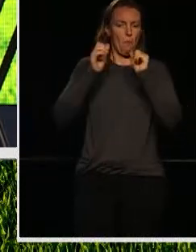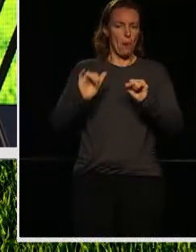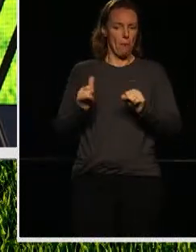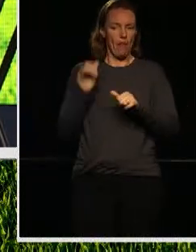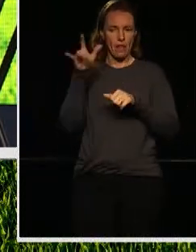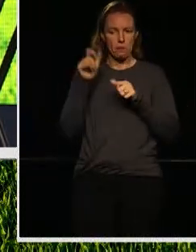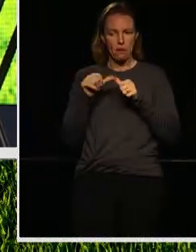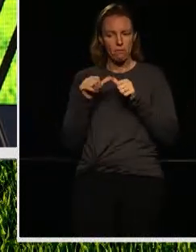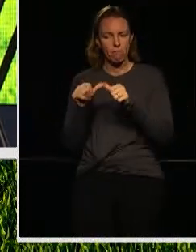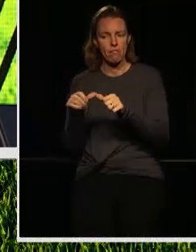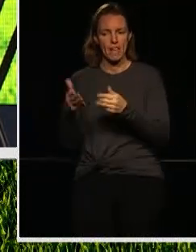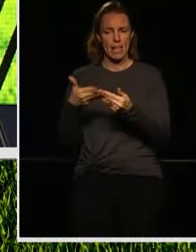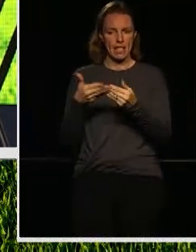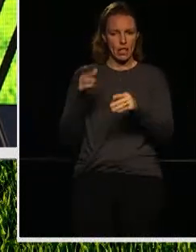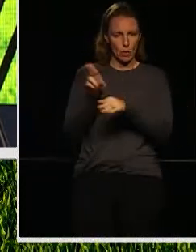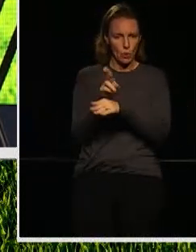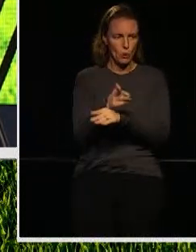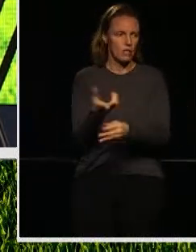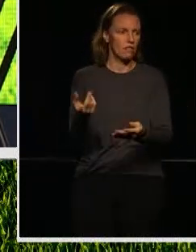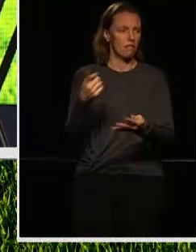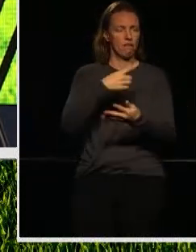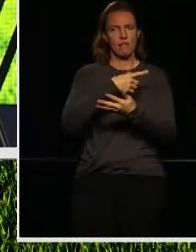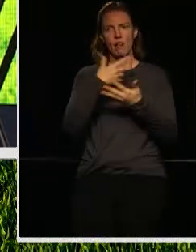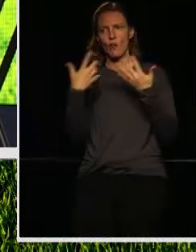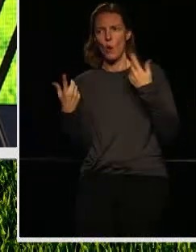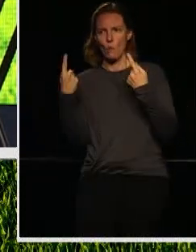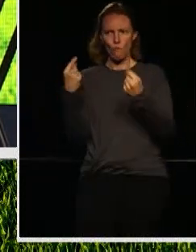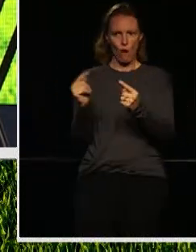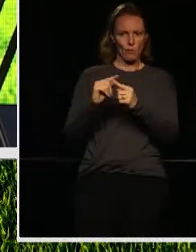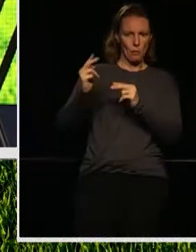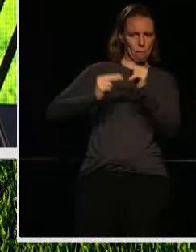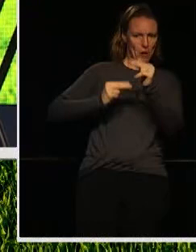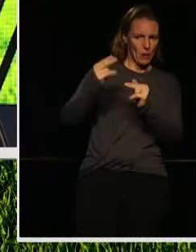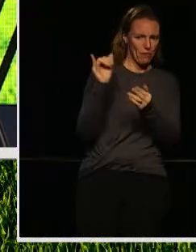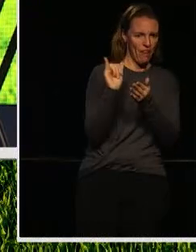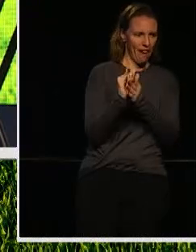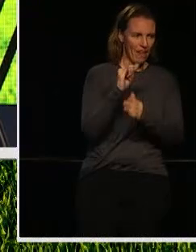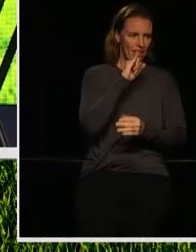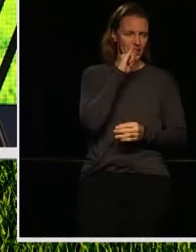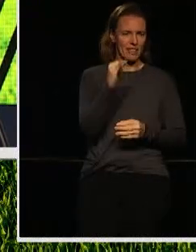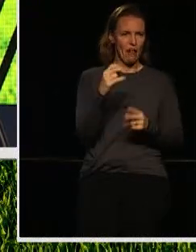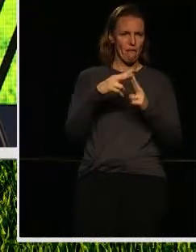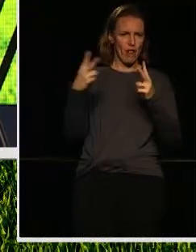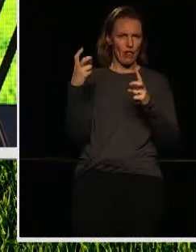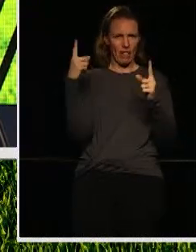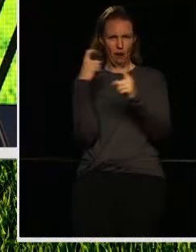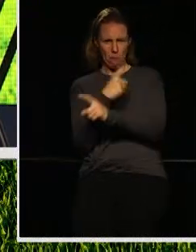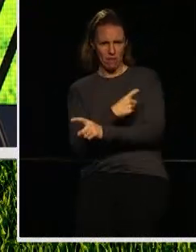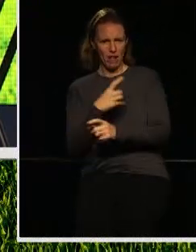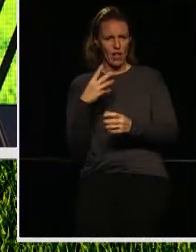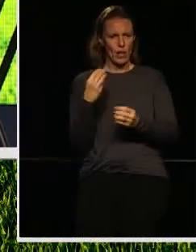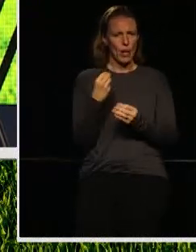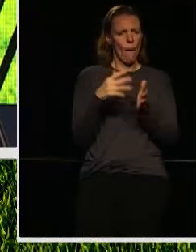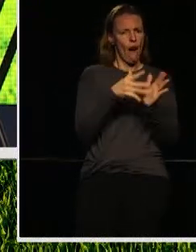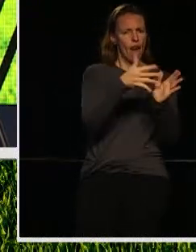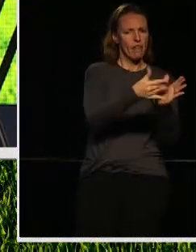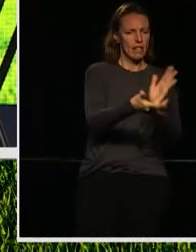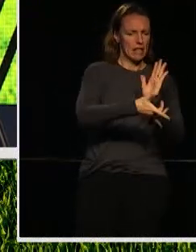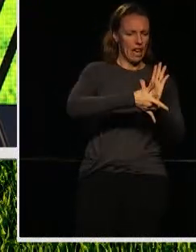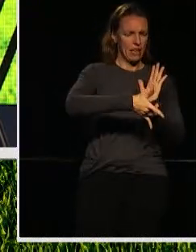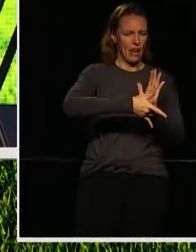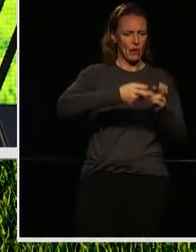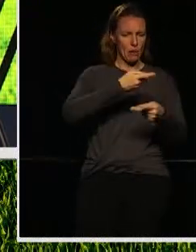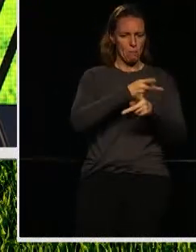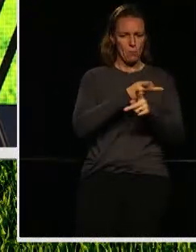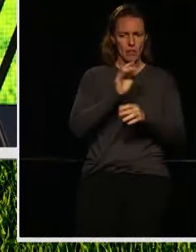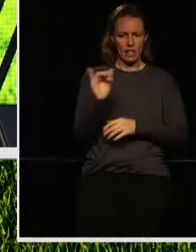stable, it has to be easy to use. So trying to build that is very complicated. So often, technology